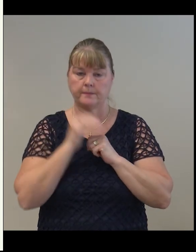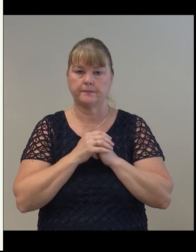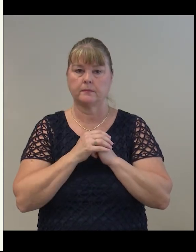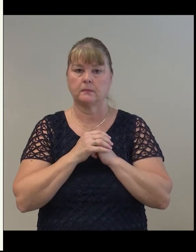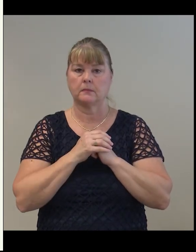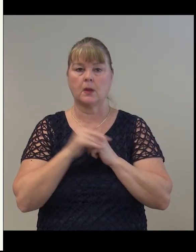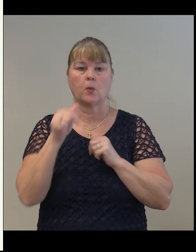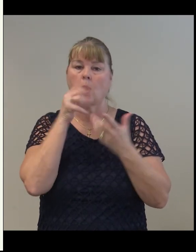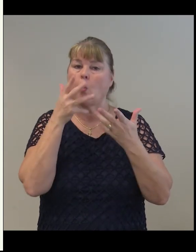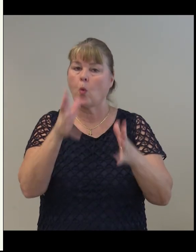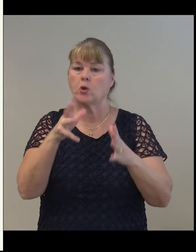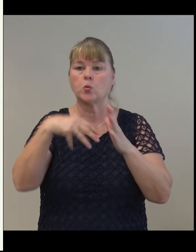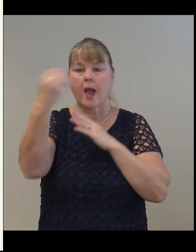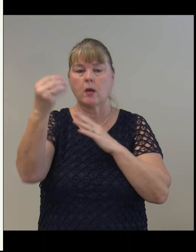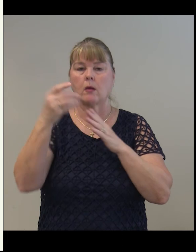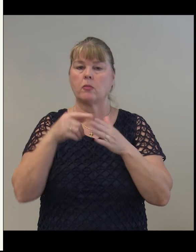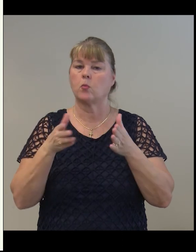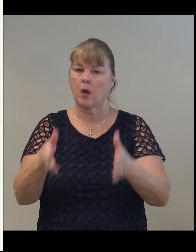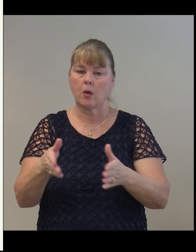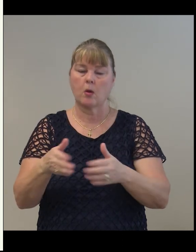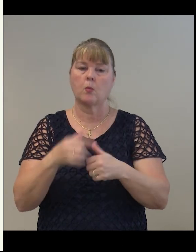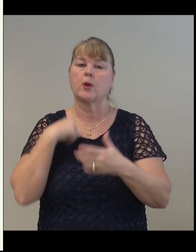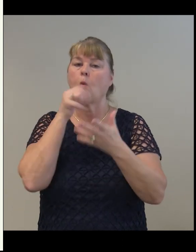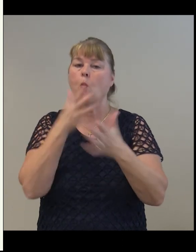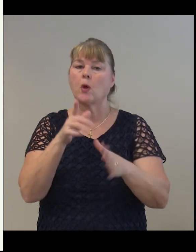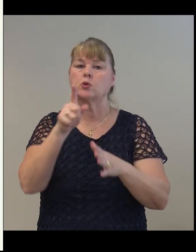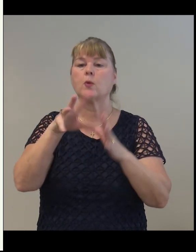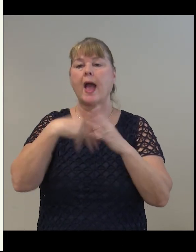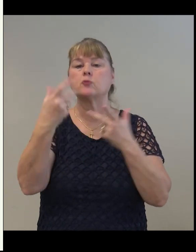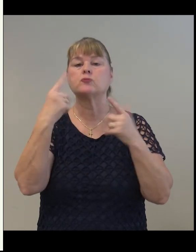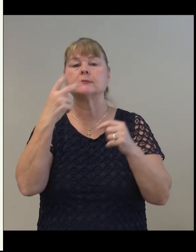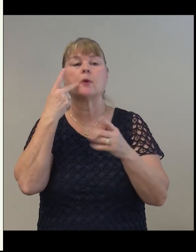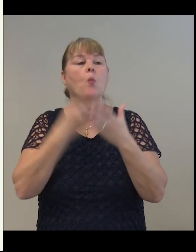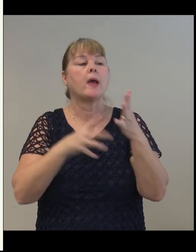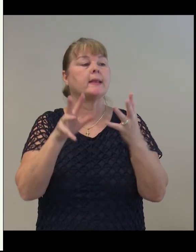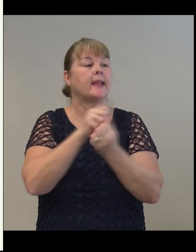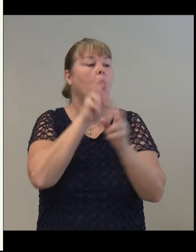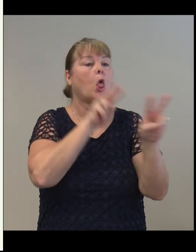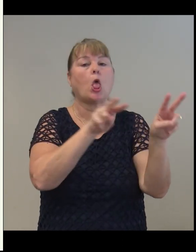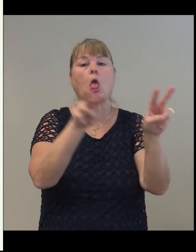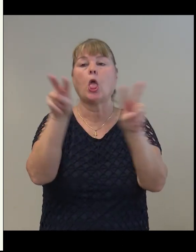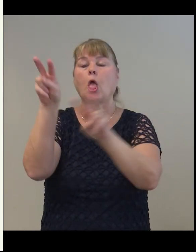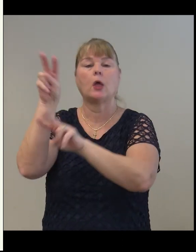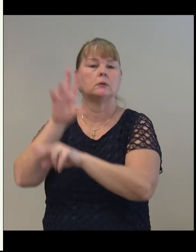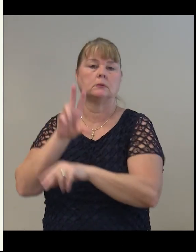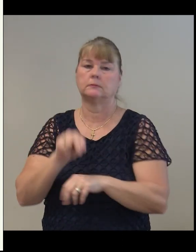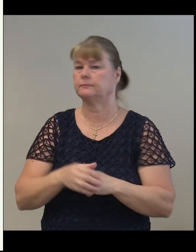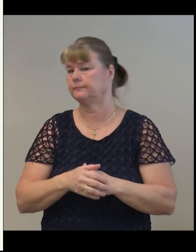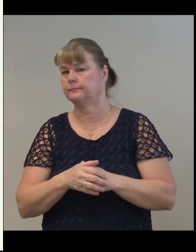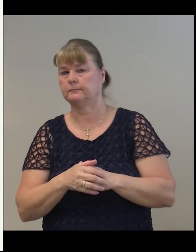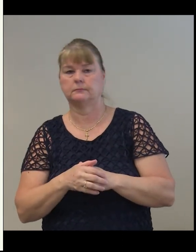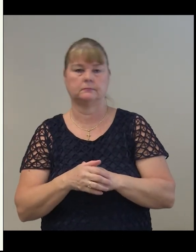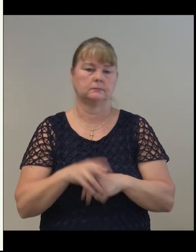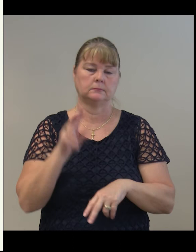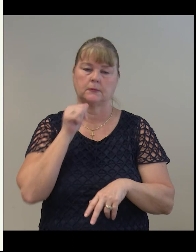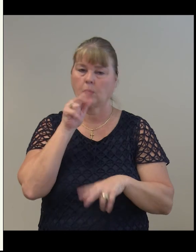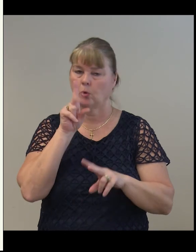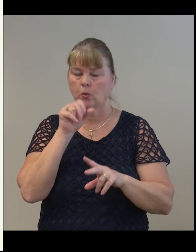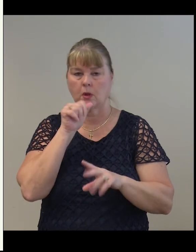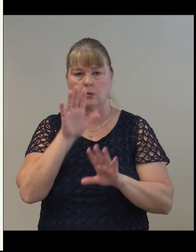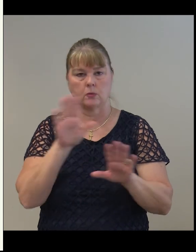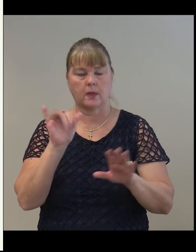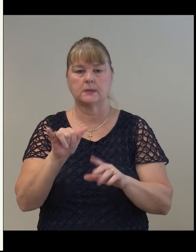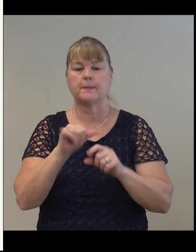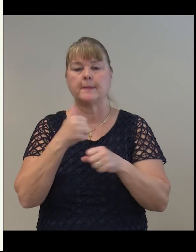home. We don't want you out on the roads. We don't want you out trying to see what the damage looks like. We don't want you out assessing